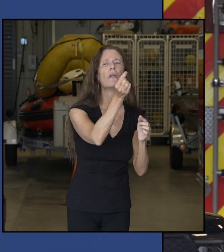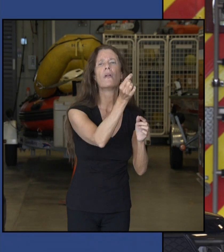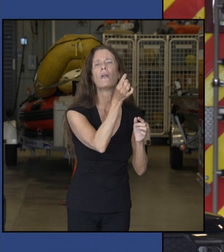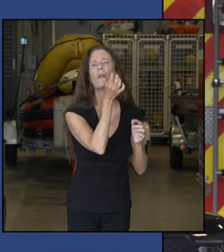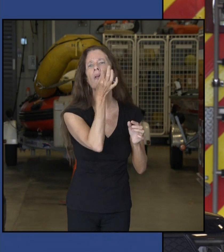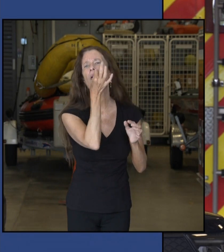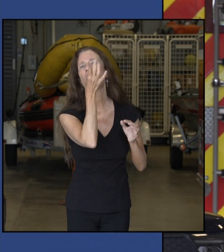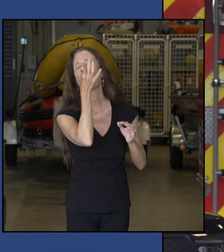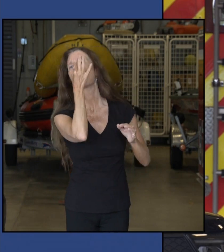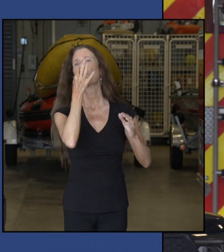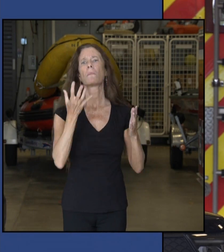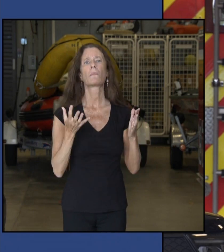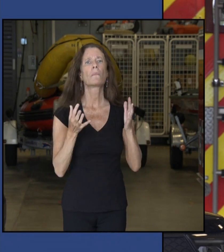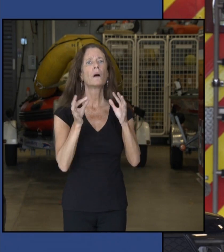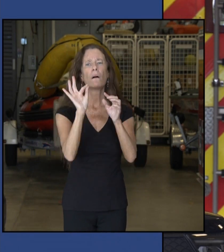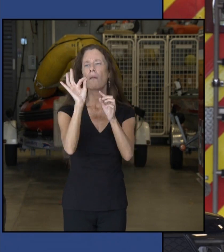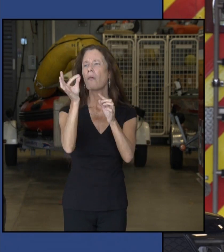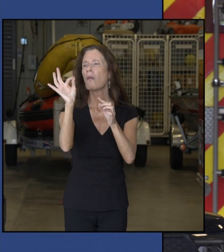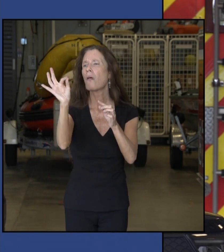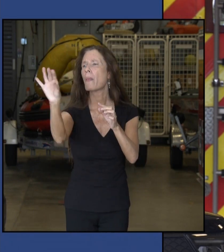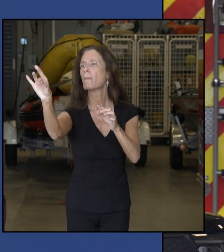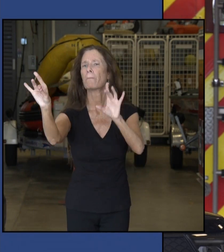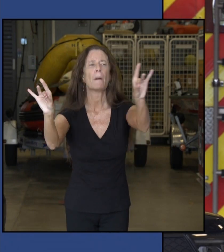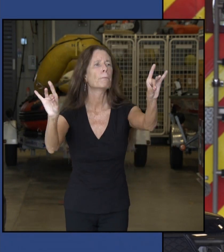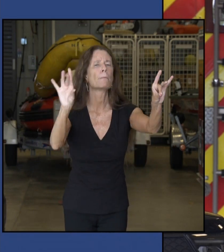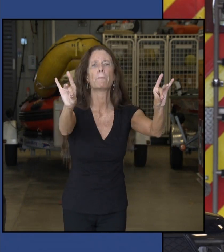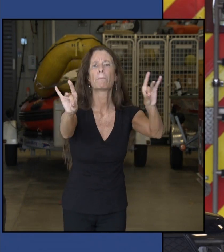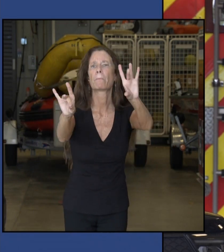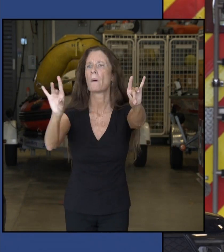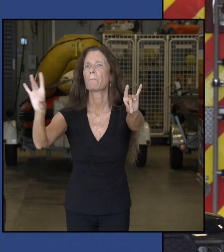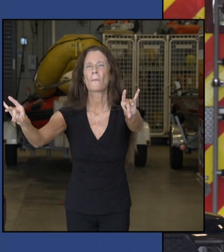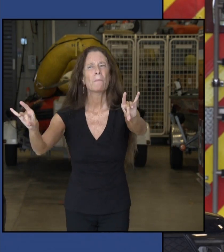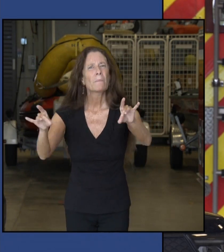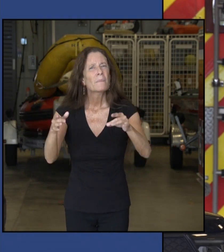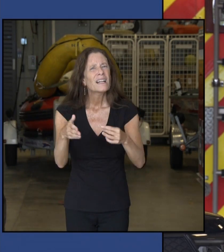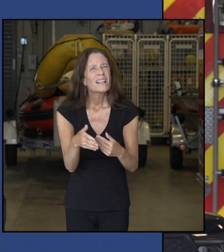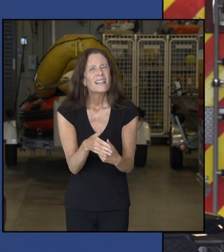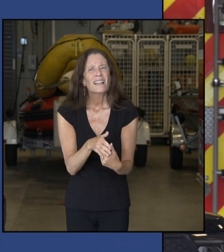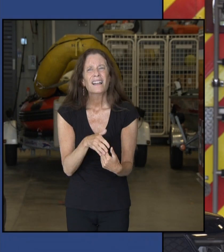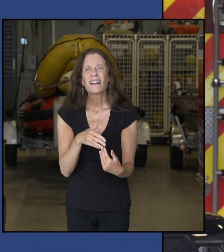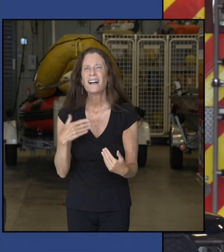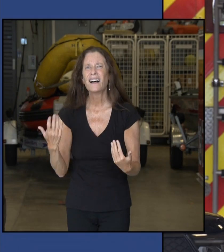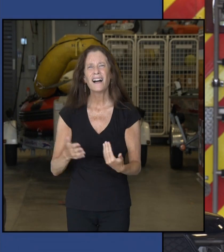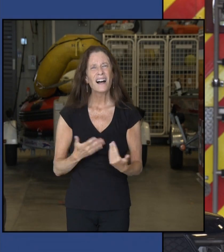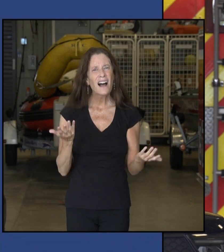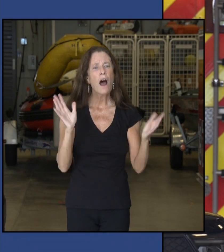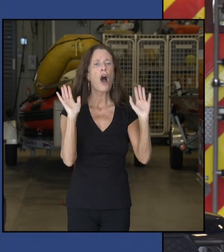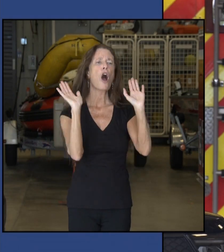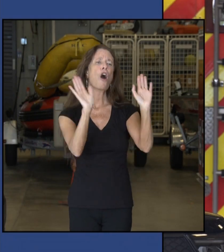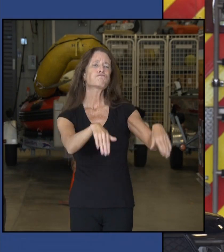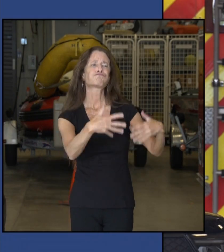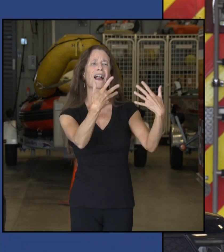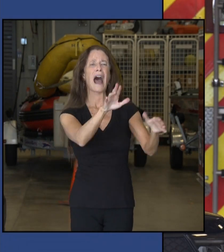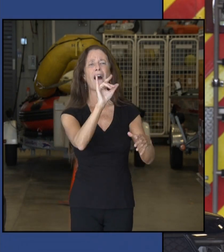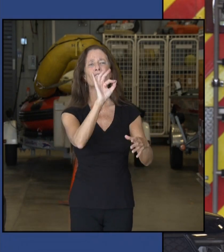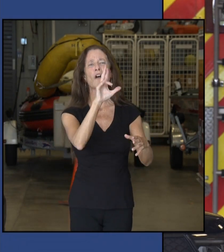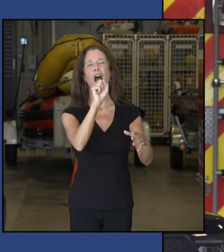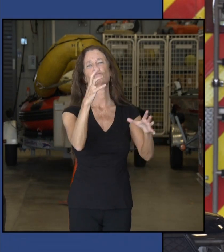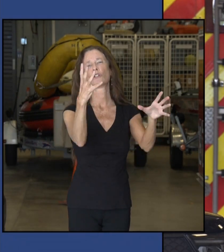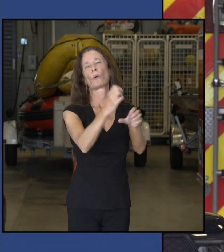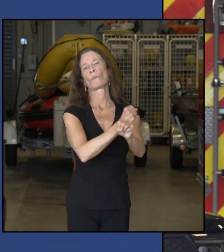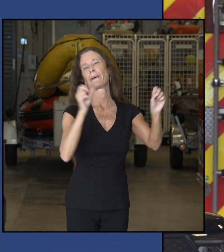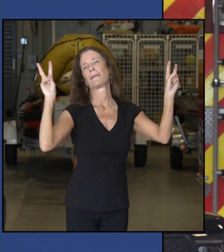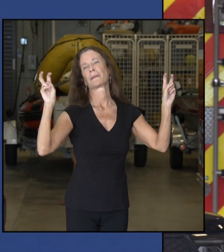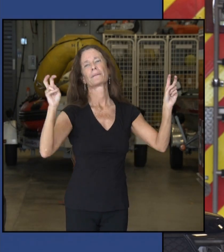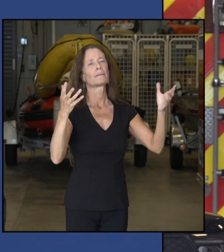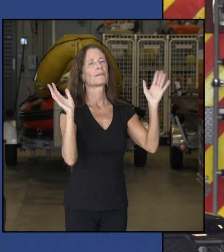person to another. We cannot let this virus win. We cannot let it divide us. So